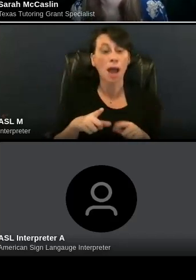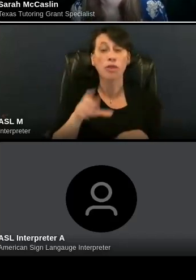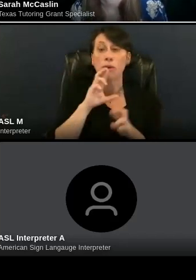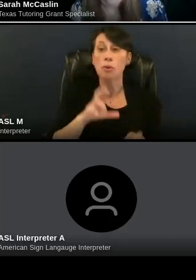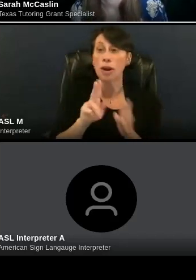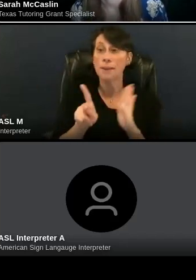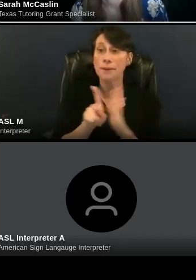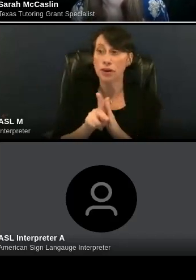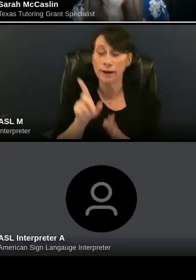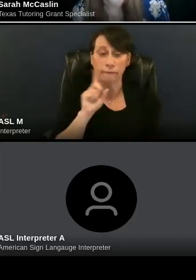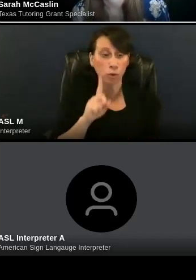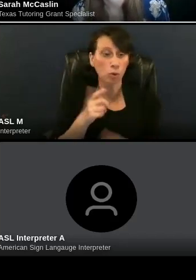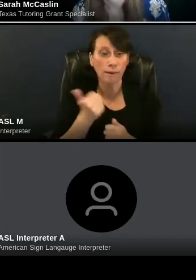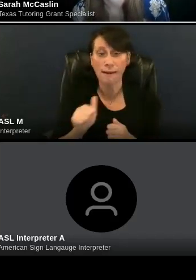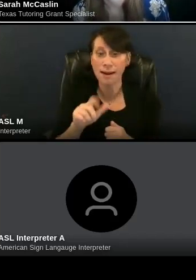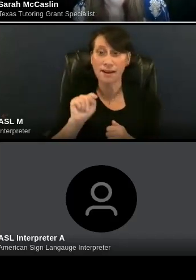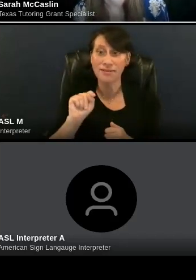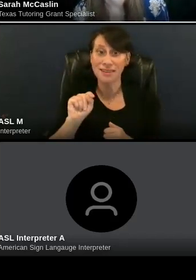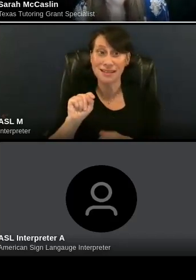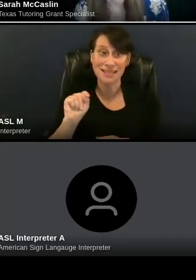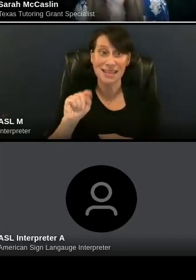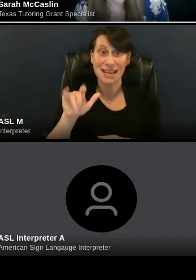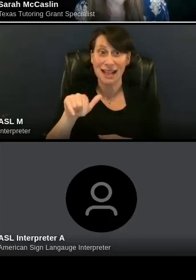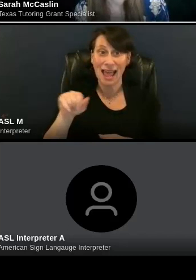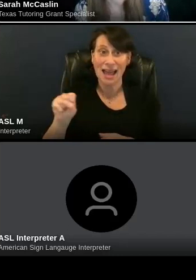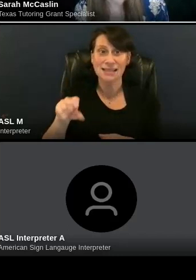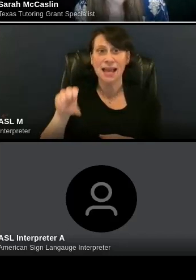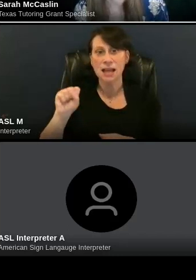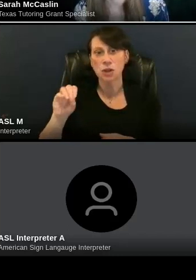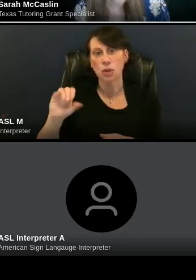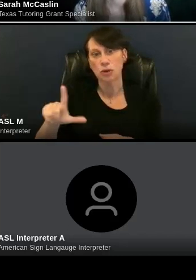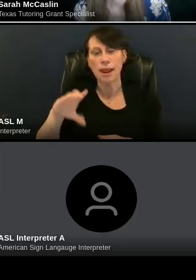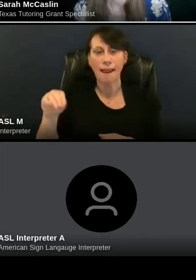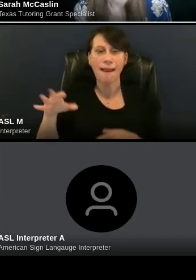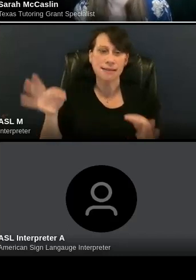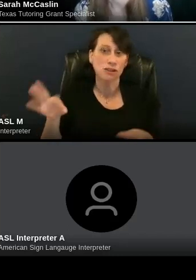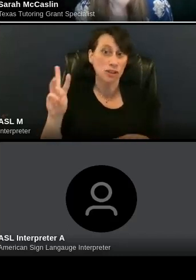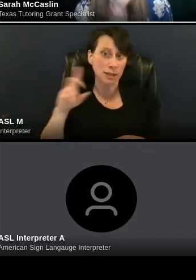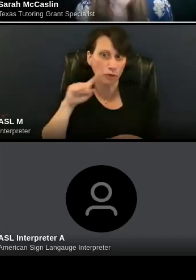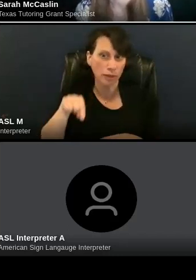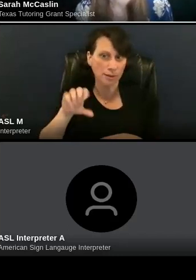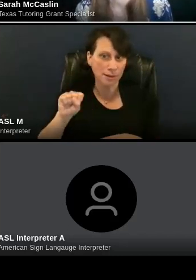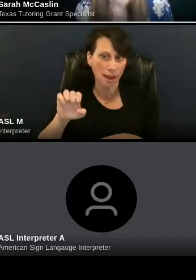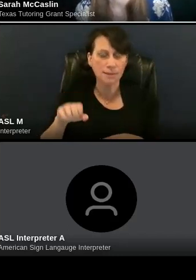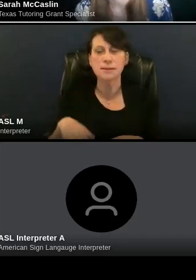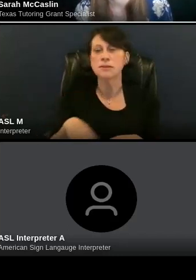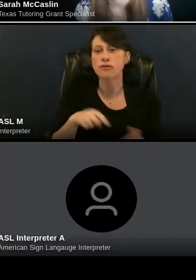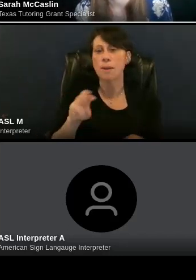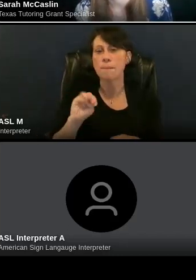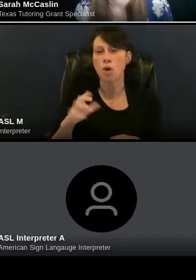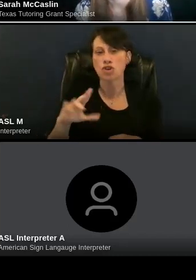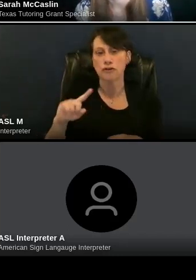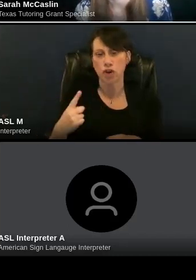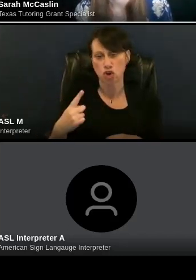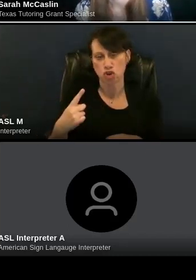period for any of the T-Class ESSER 3, and in this case, Decision 6, is from March 1st,